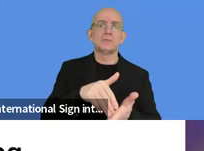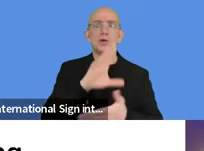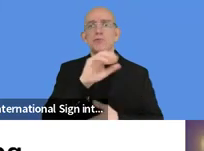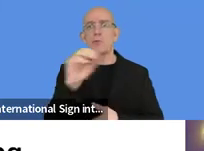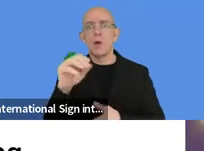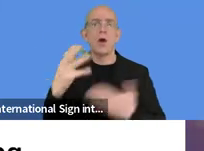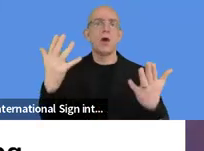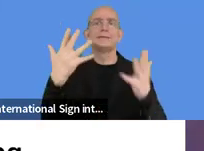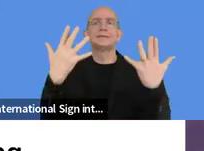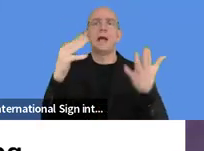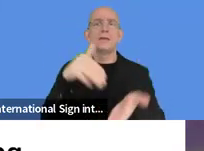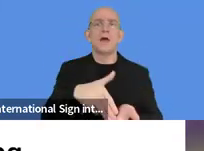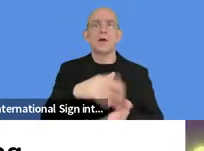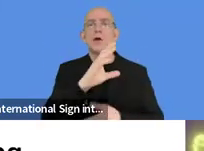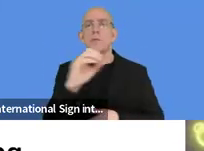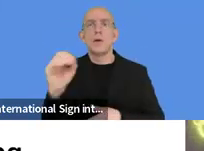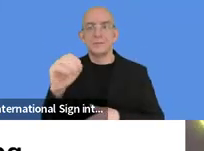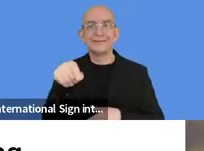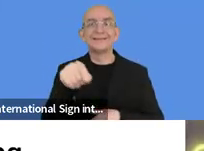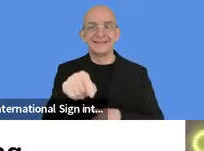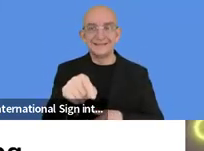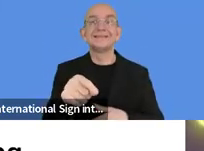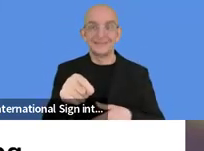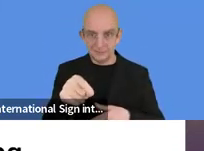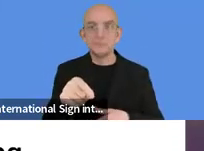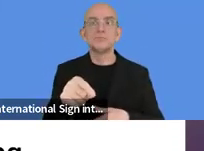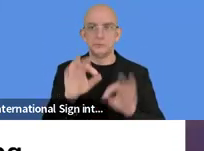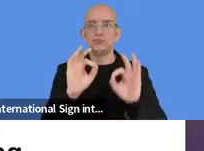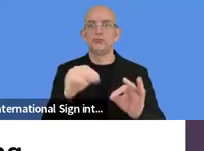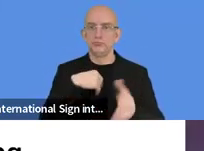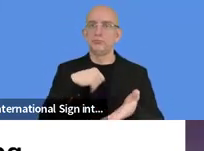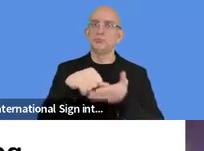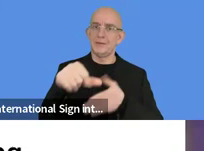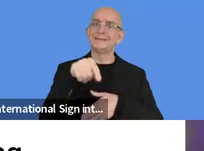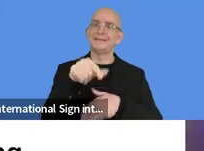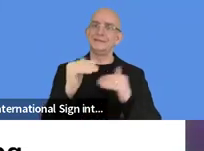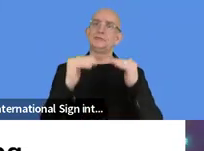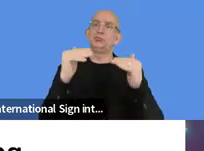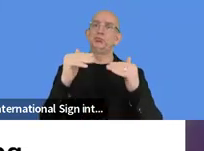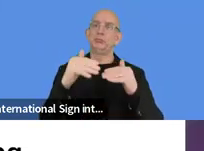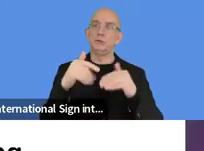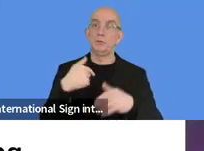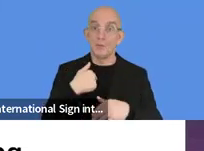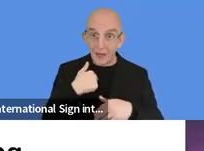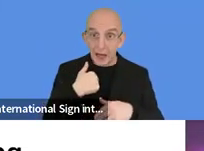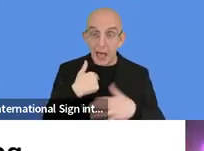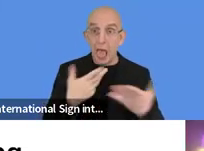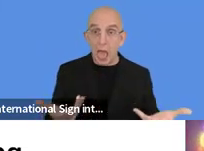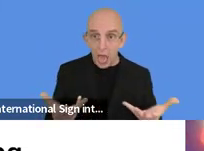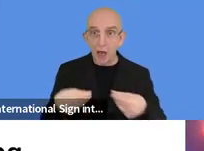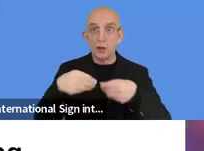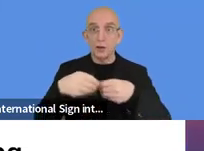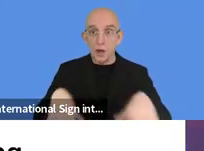euros for that extensive of a workshop. So I lost business because I had too low